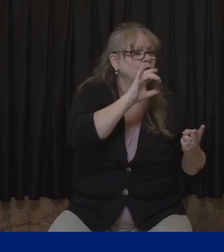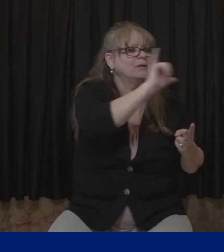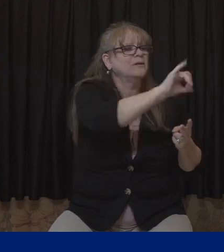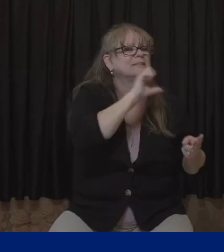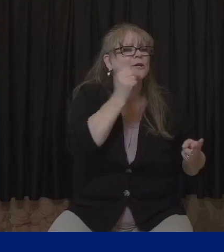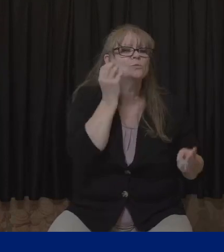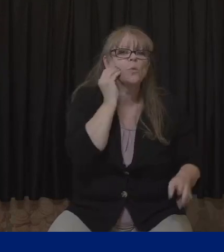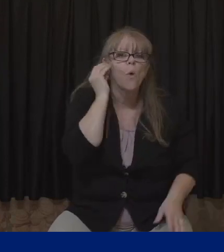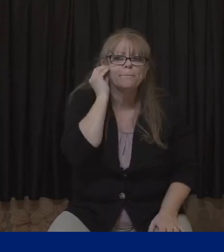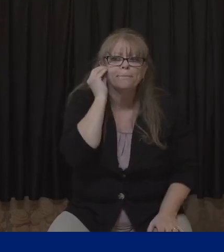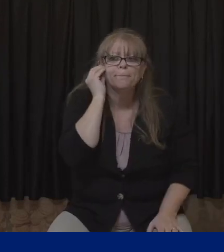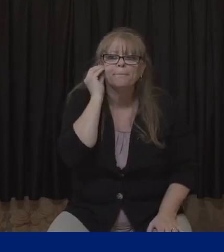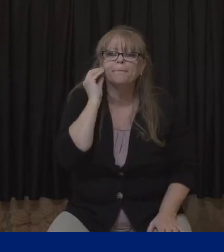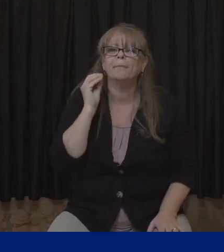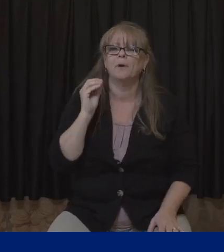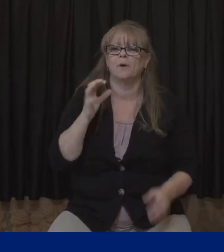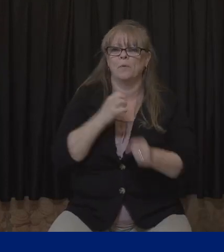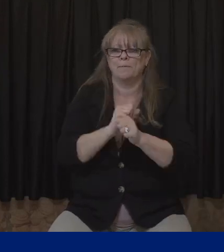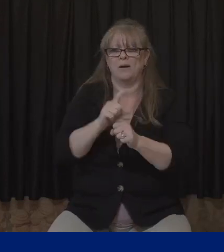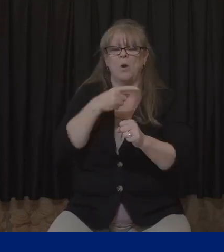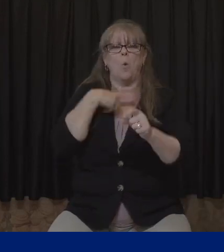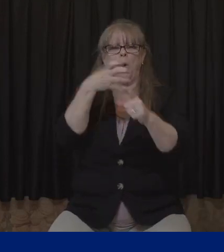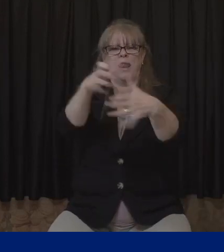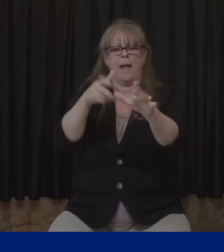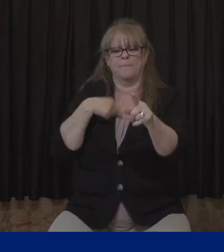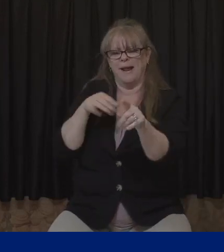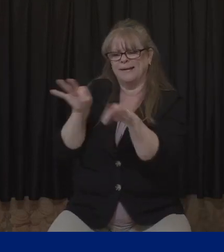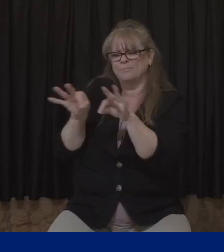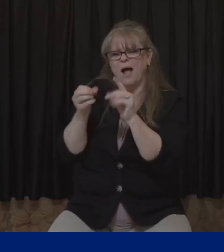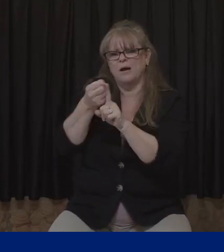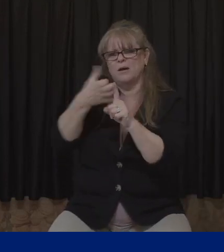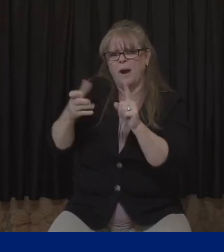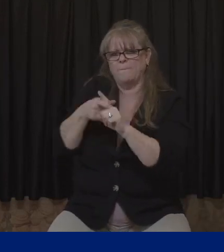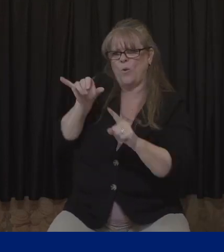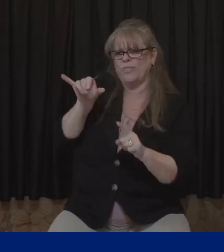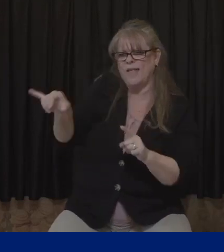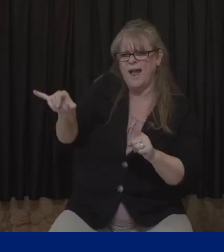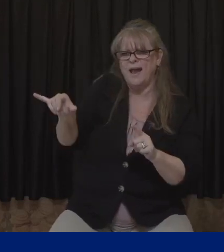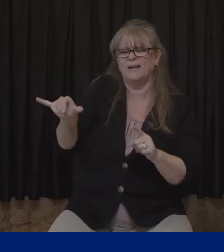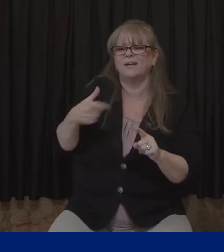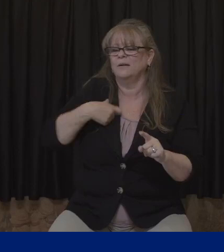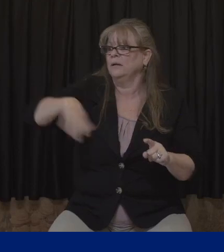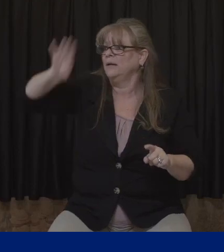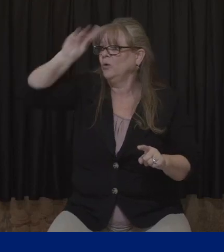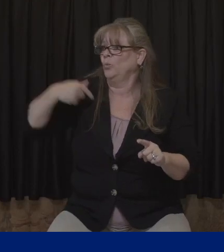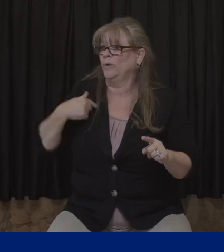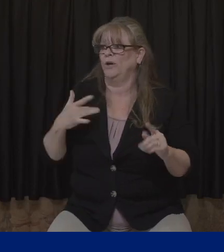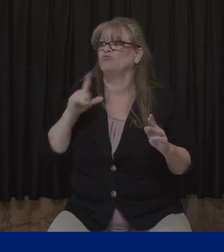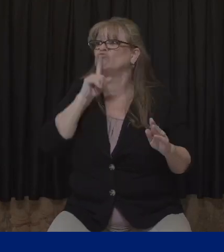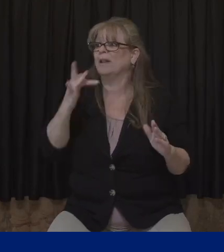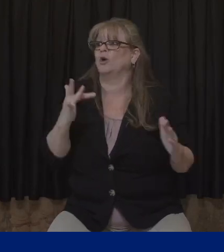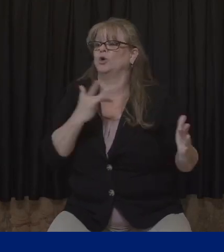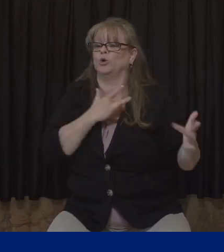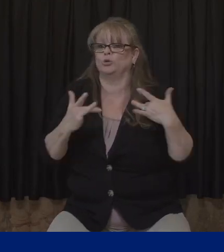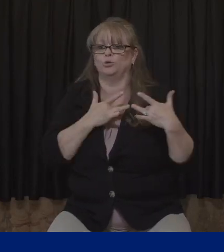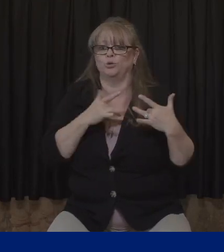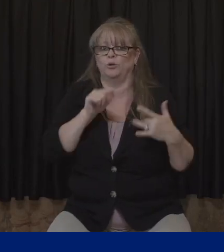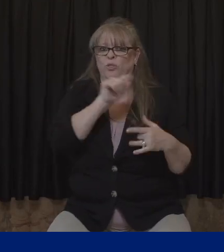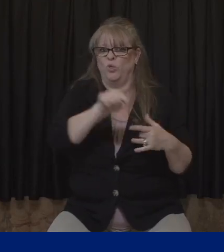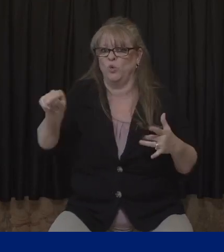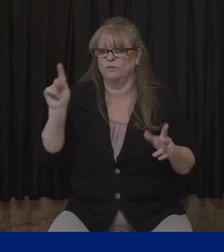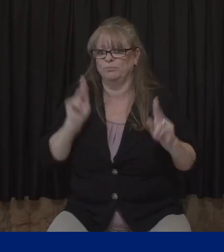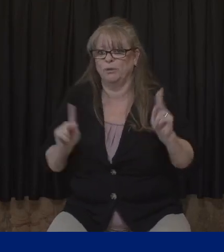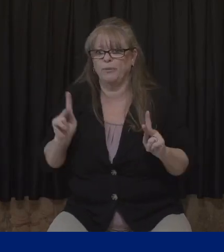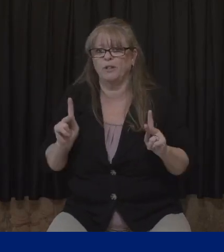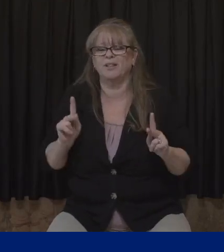is a big concern across all the states. It's been a priority of my administration since we started our efforts to fight